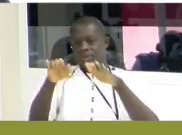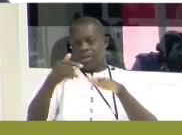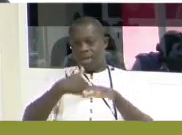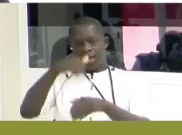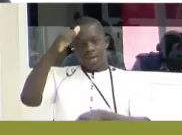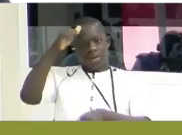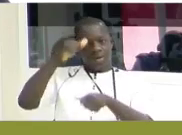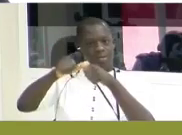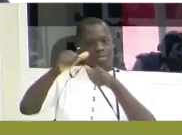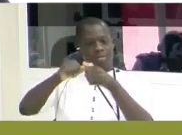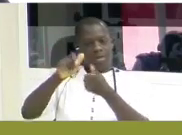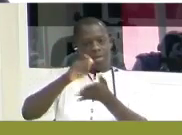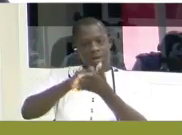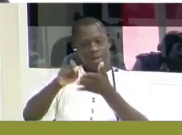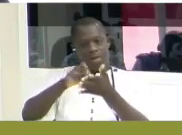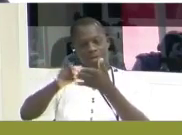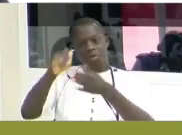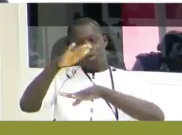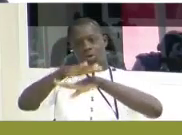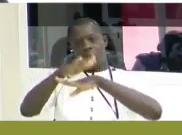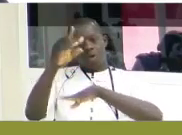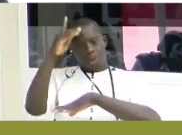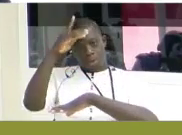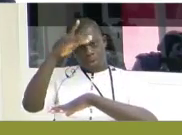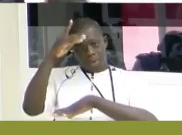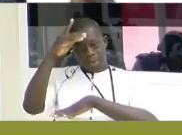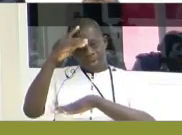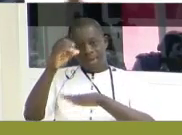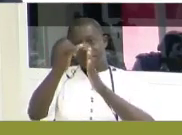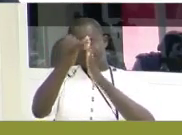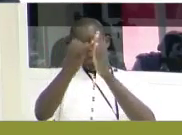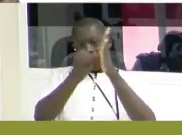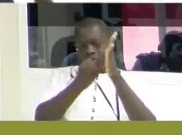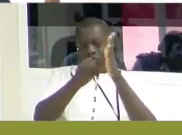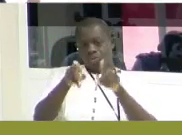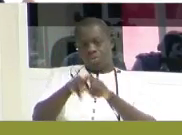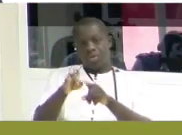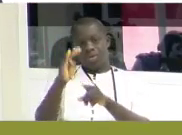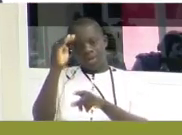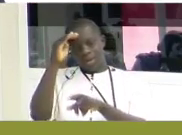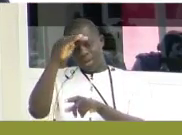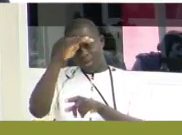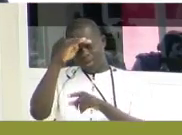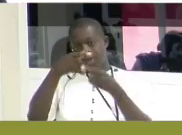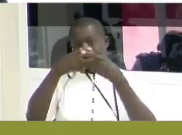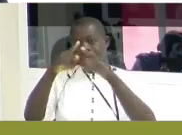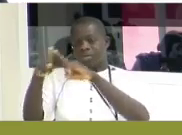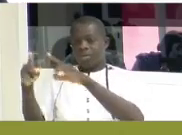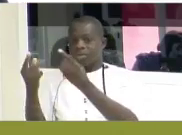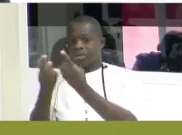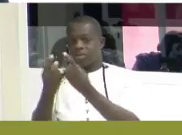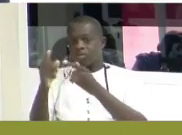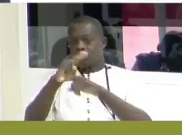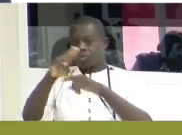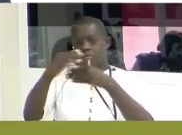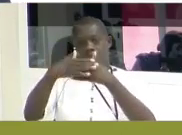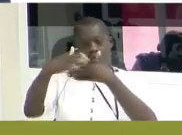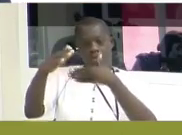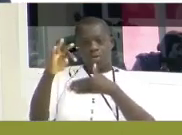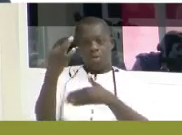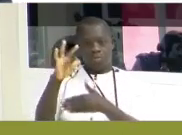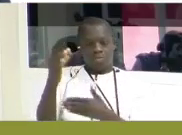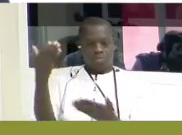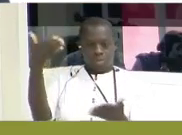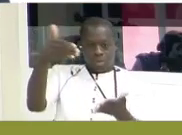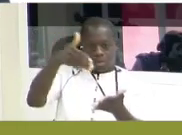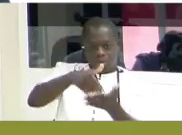writing on political issues, crime, and the like. But not too long, because most of the time, if you come in the media industry, you